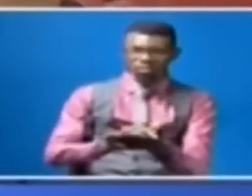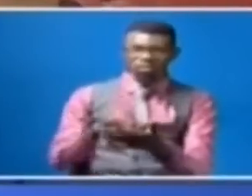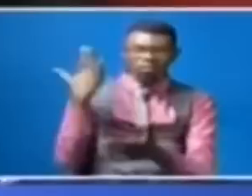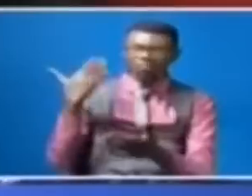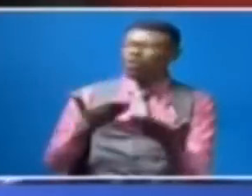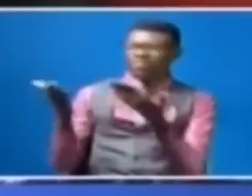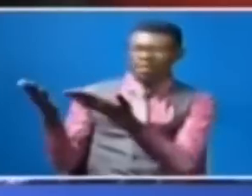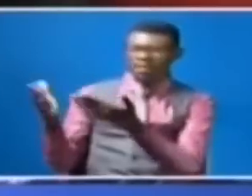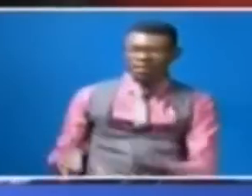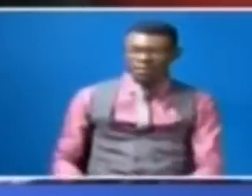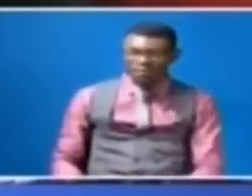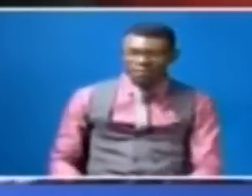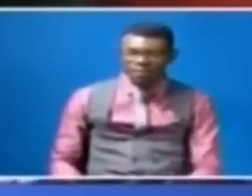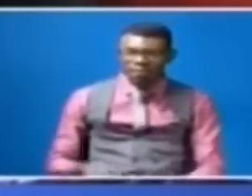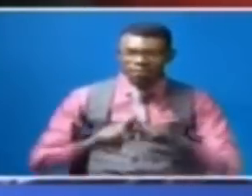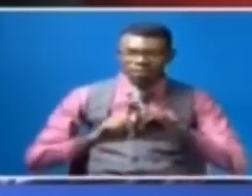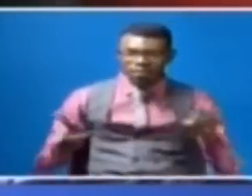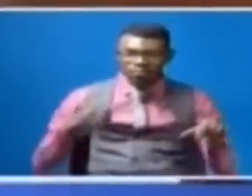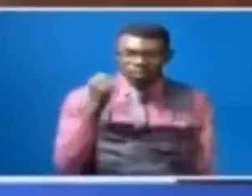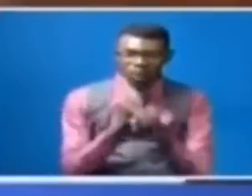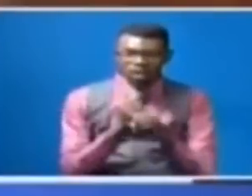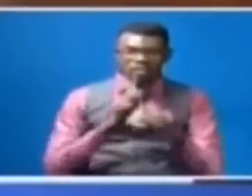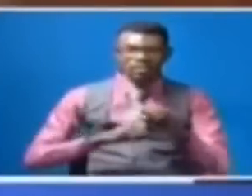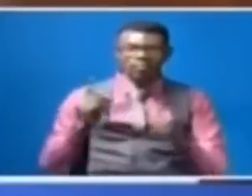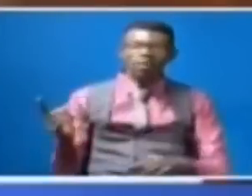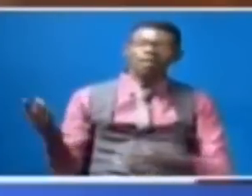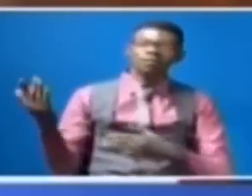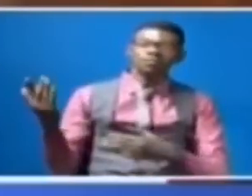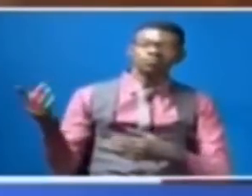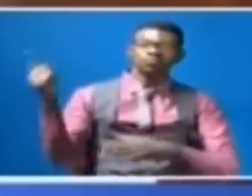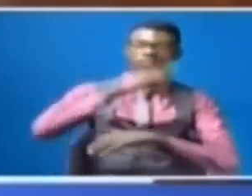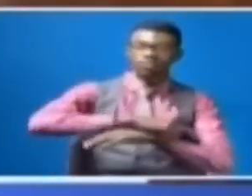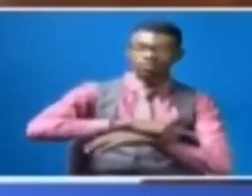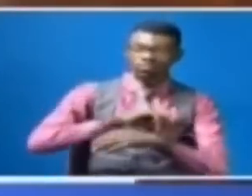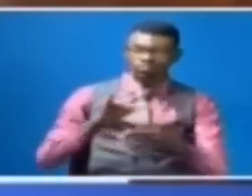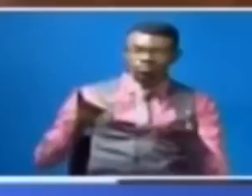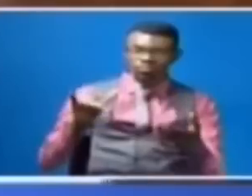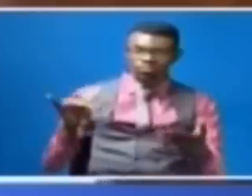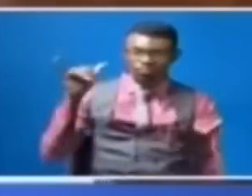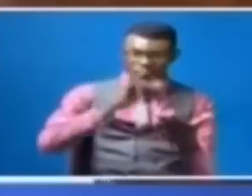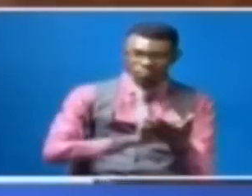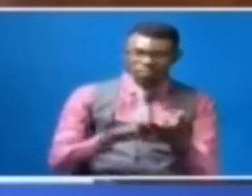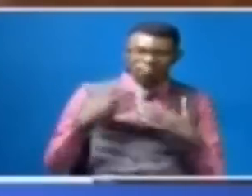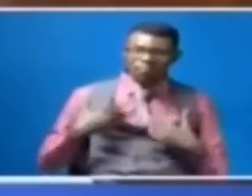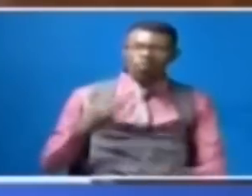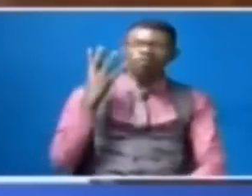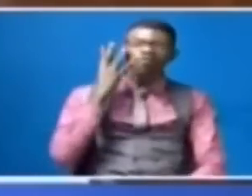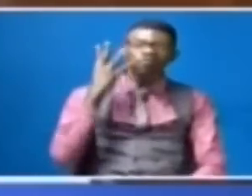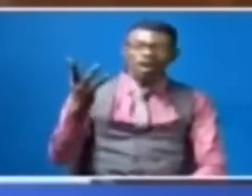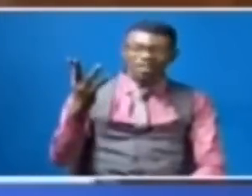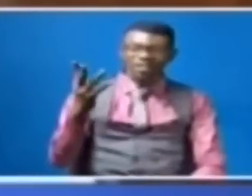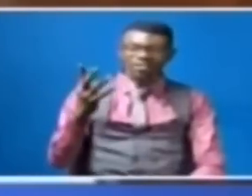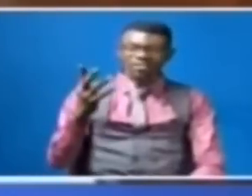there, only operate on day shift. An airport that is handling 400 passengers a